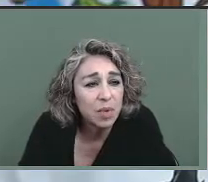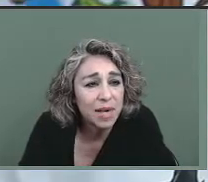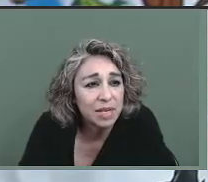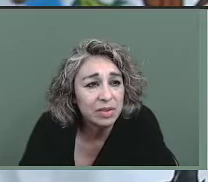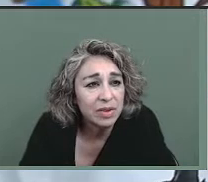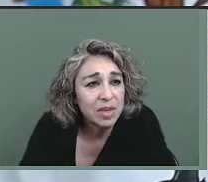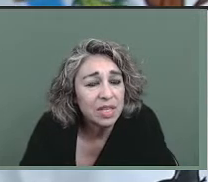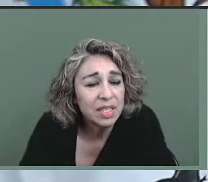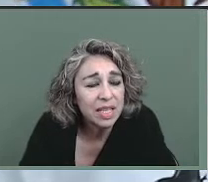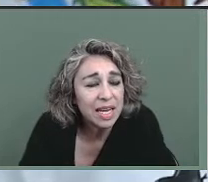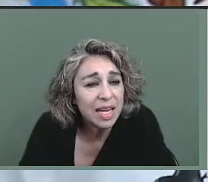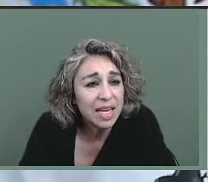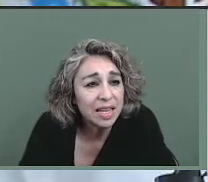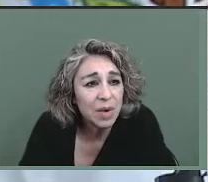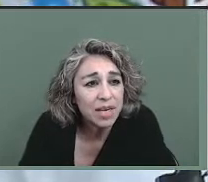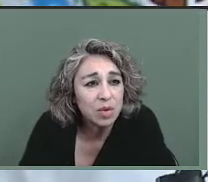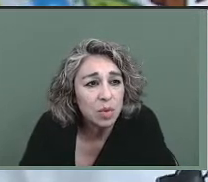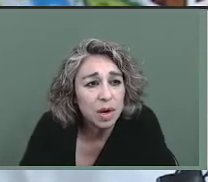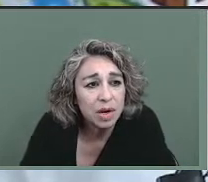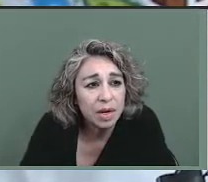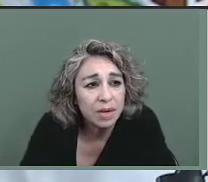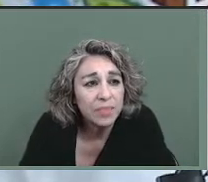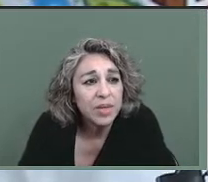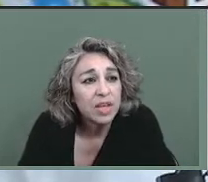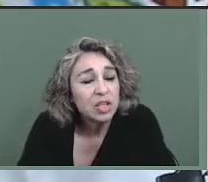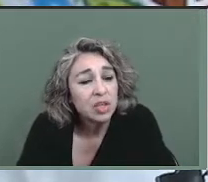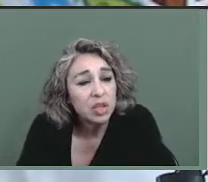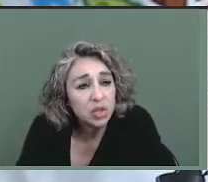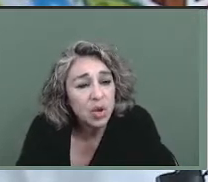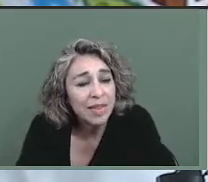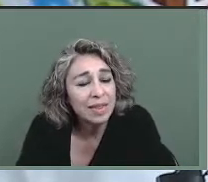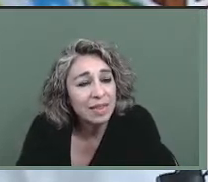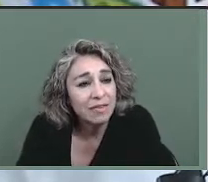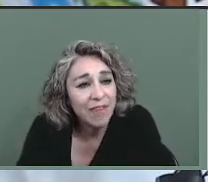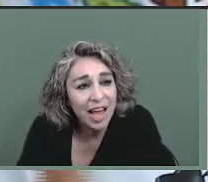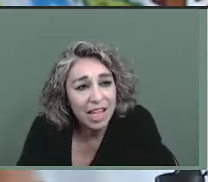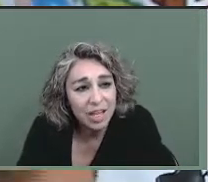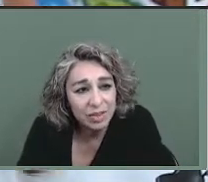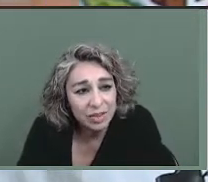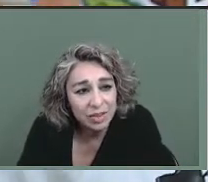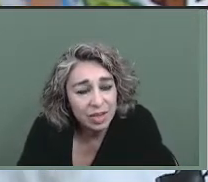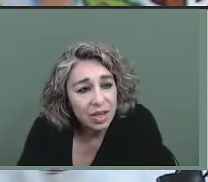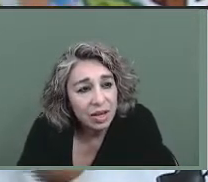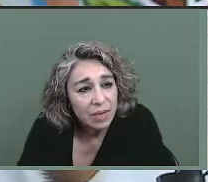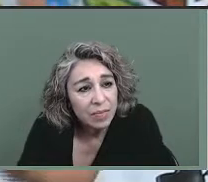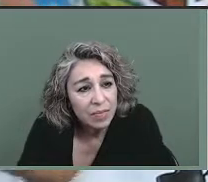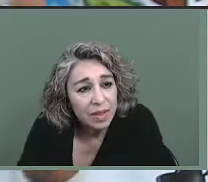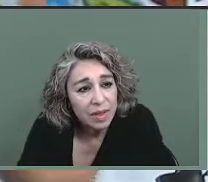of the right to studying, the right to work, to strengthen the values.